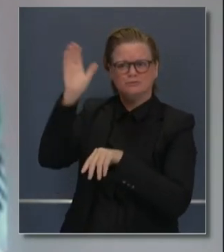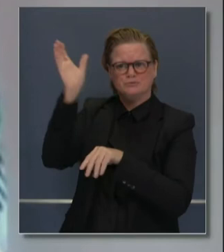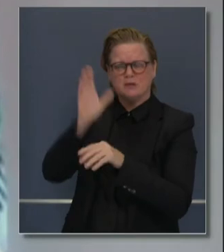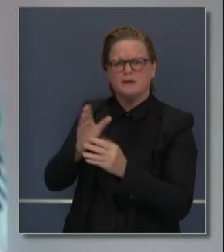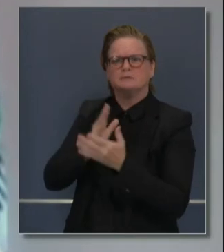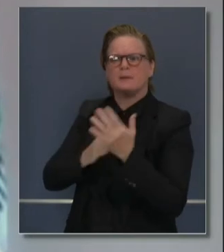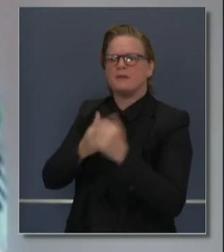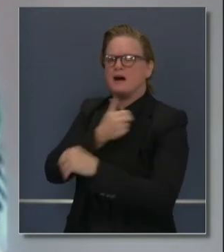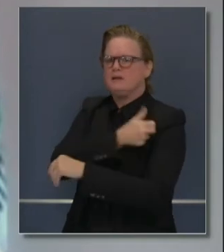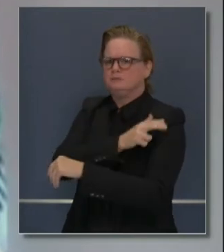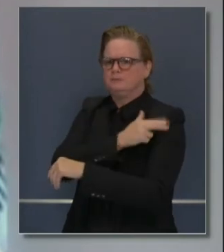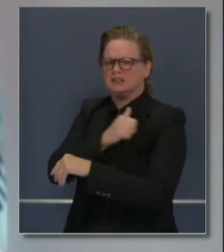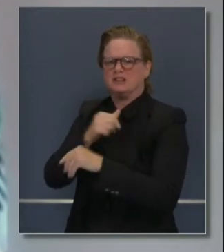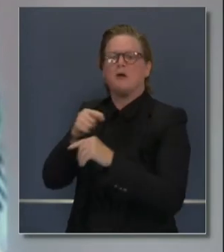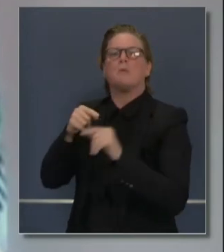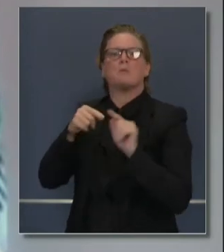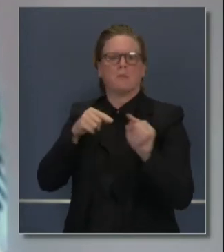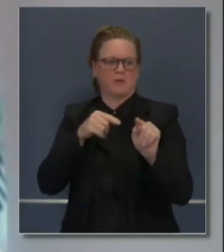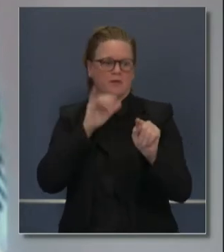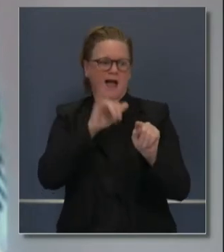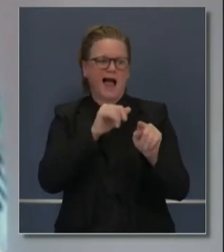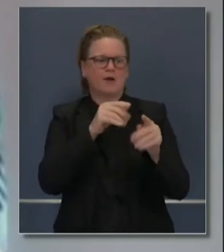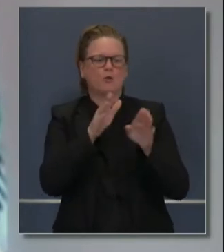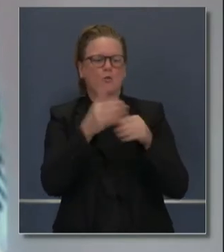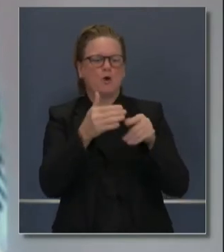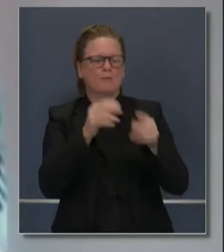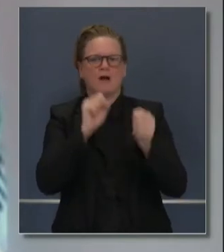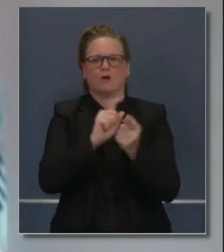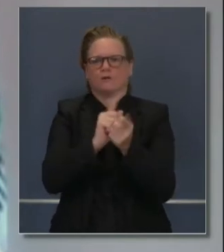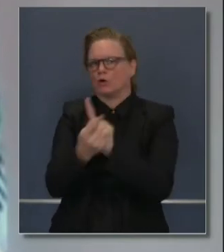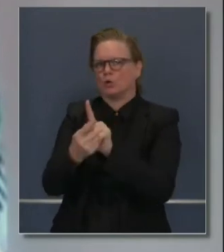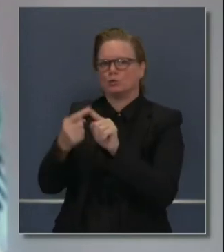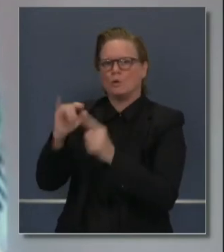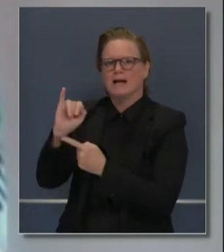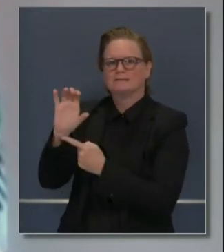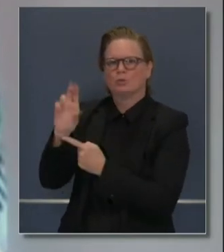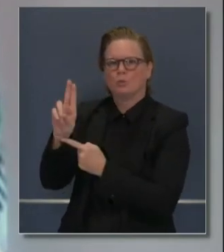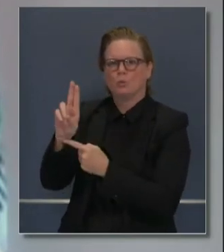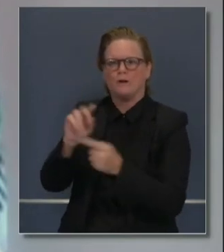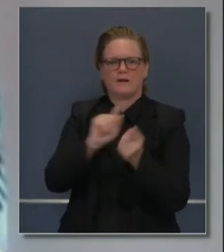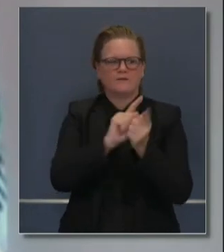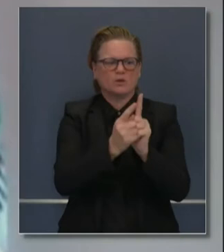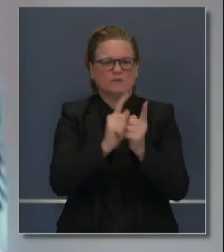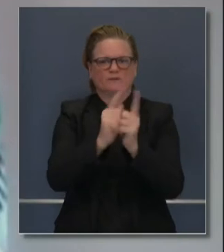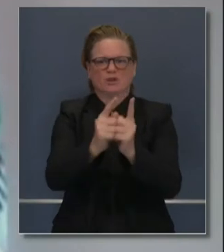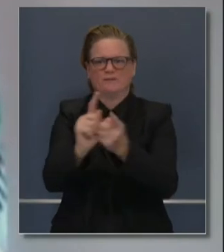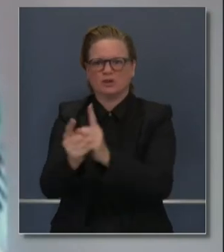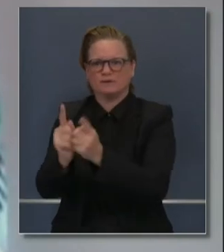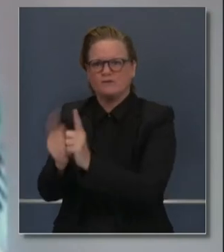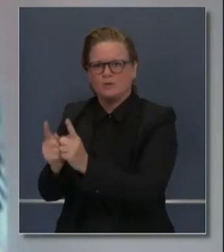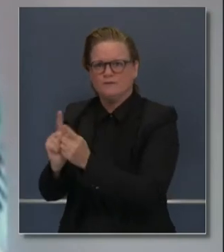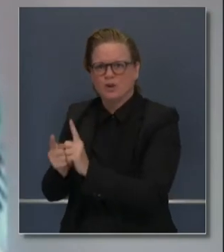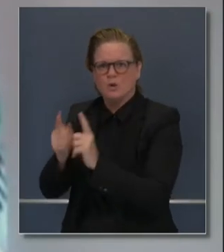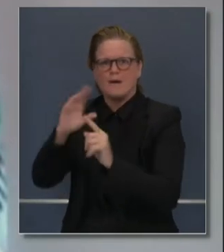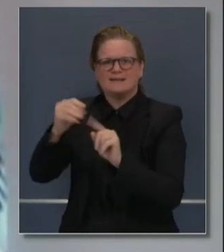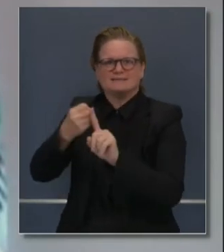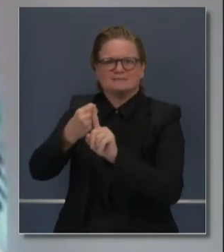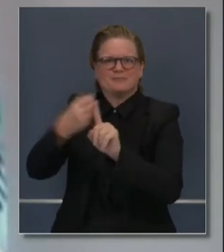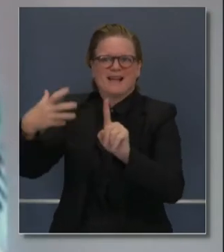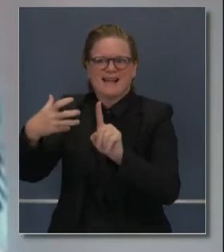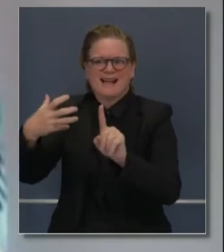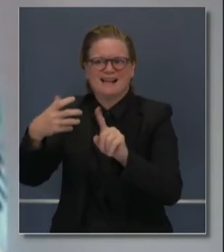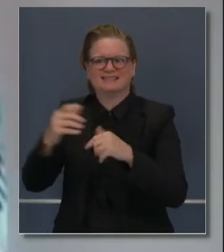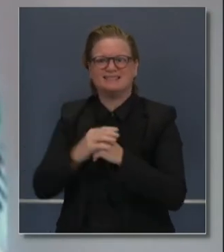space. We've done that in a long-term way in areas like Imperial County. You'll remember Imperial over the